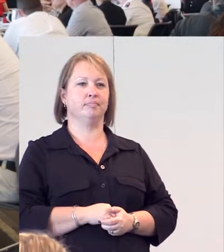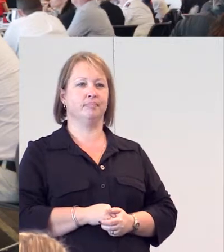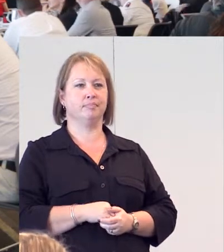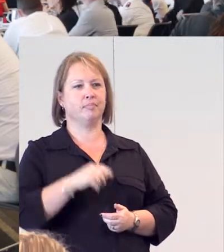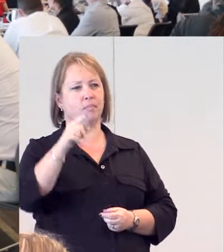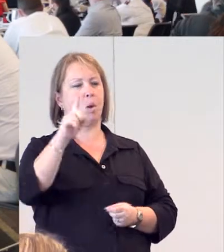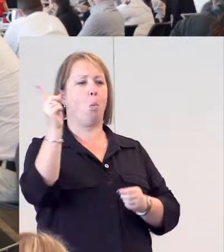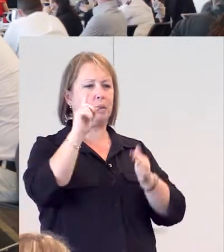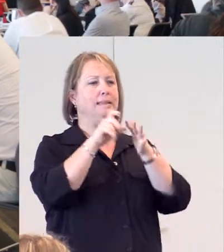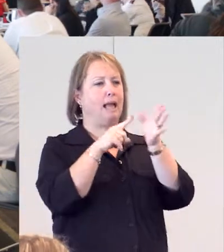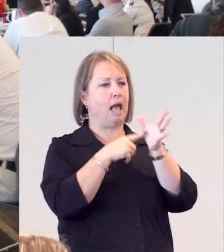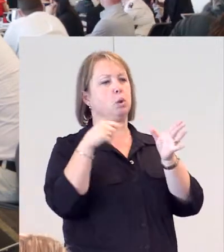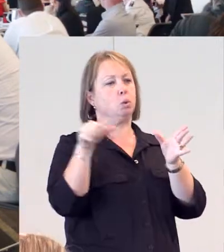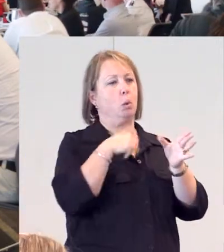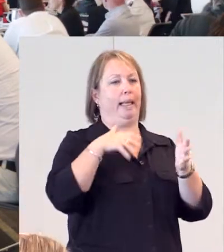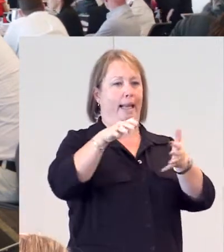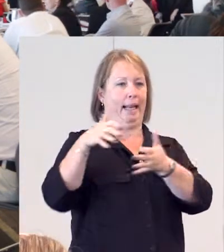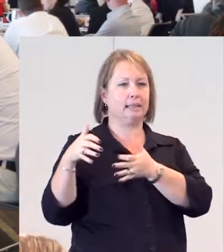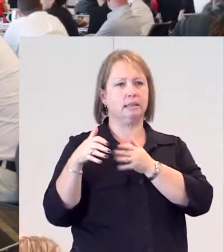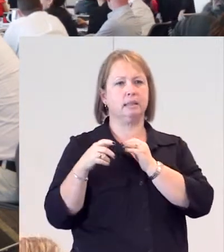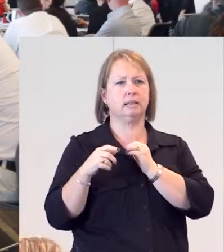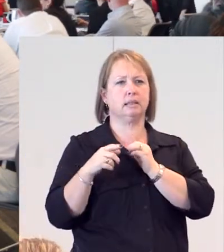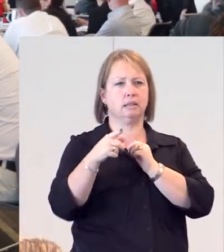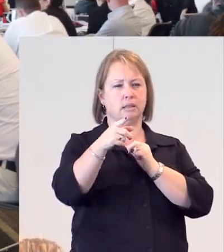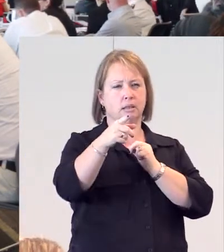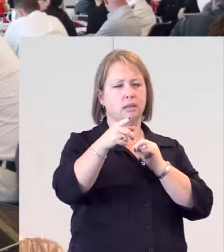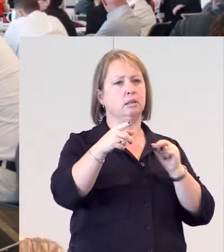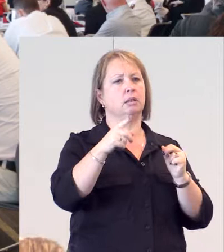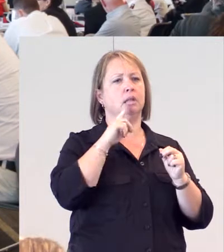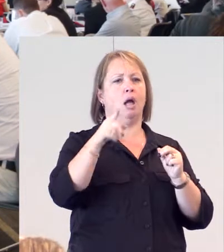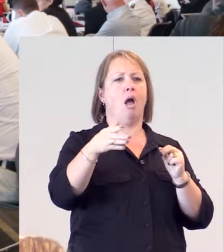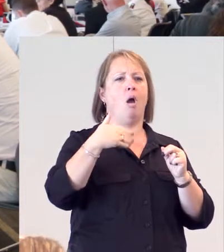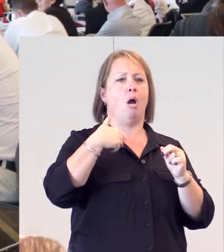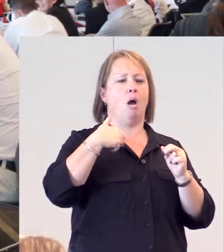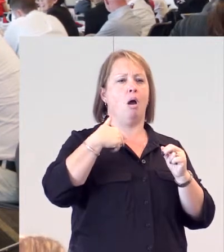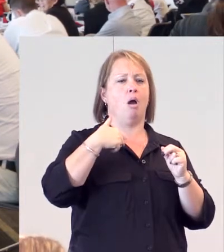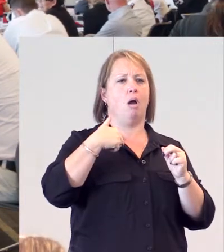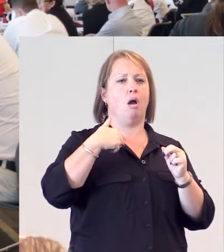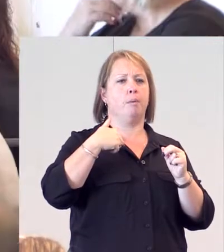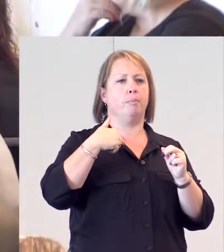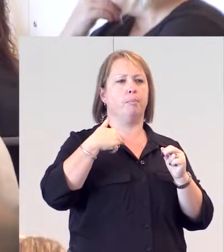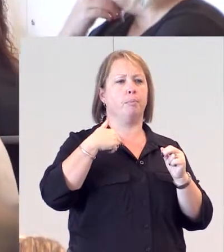So what data should we be collecting, Carly? So we just talked about the